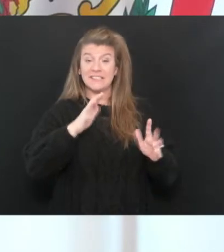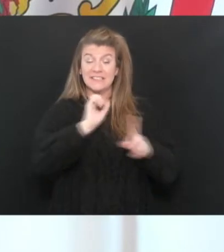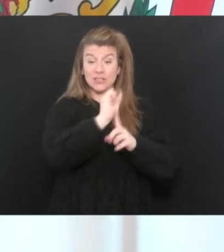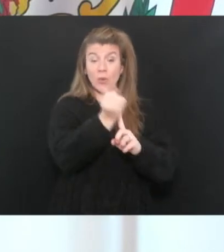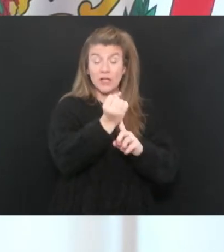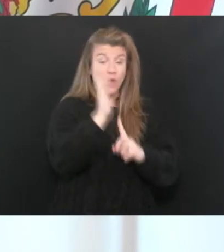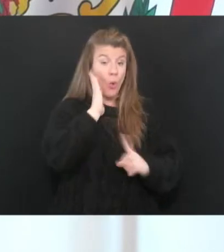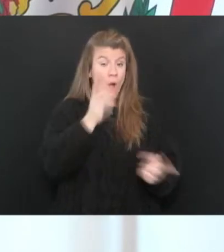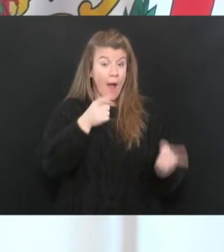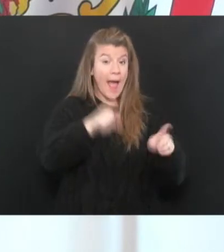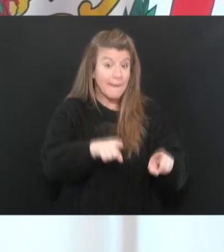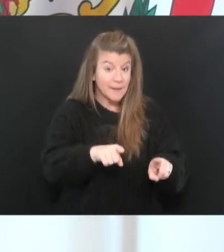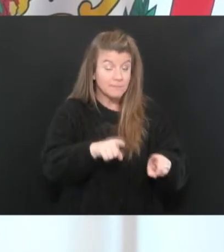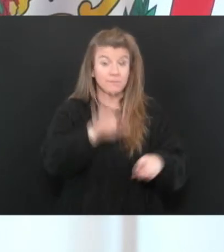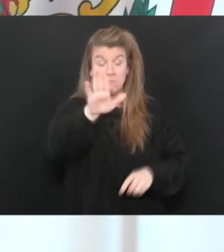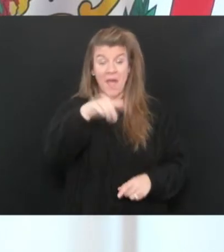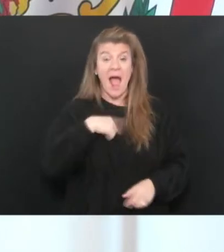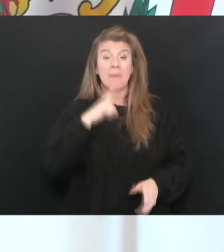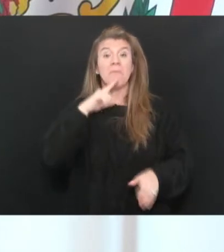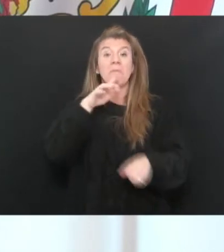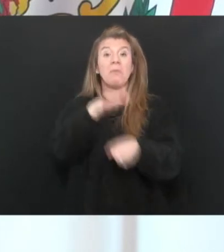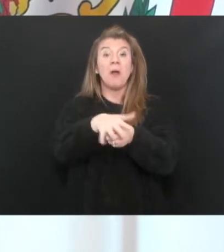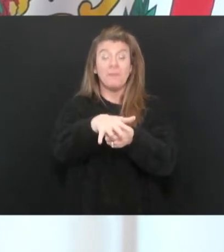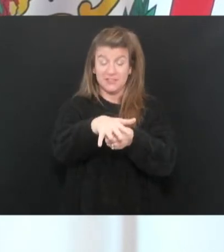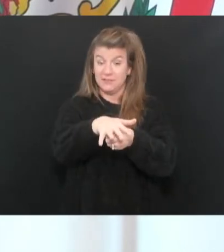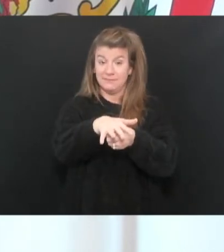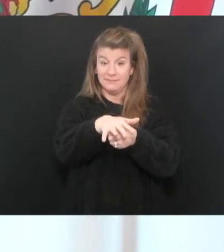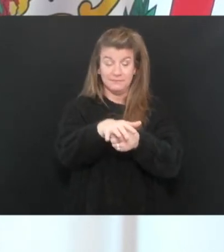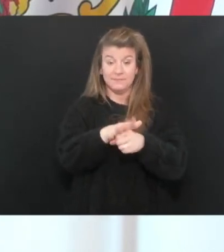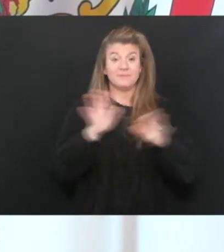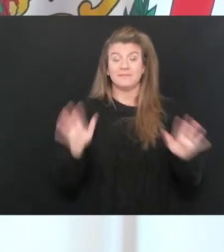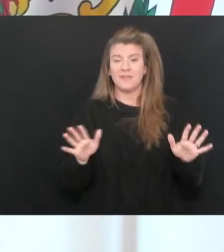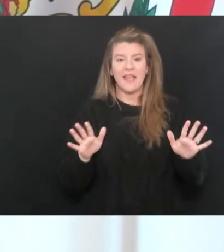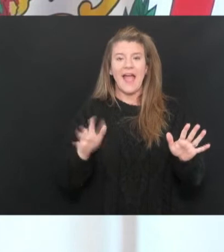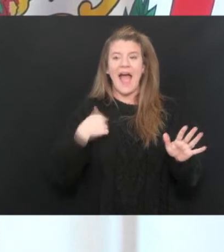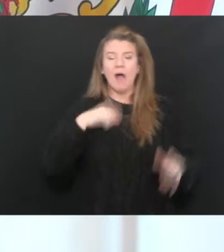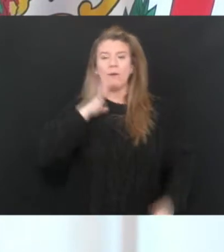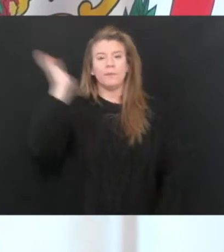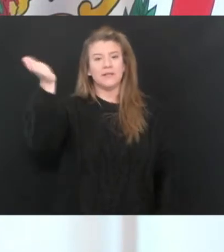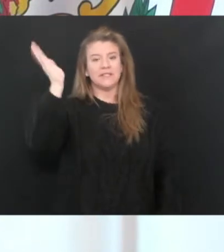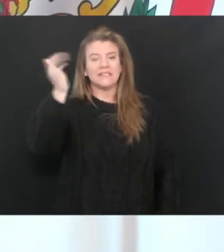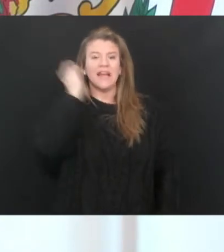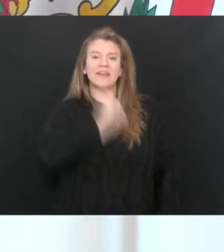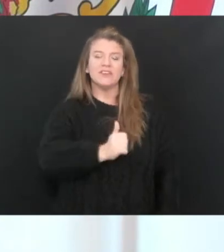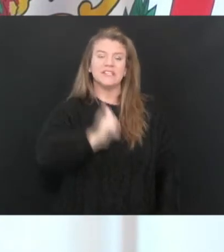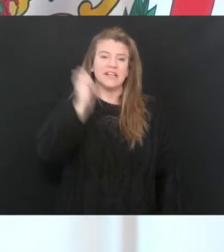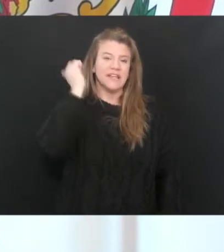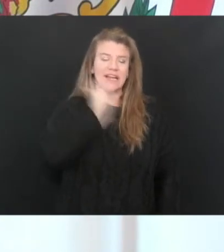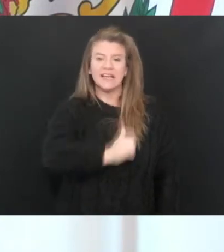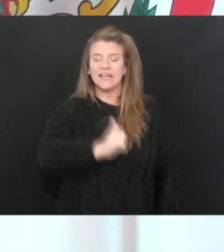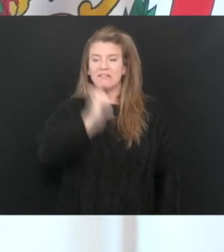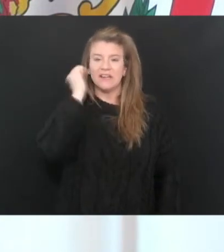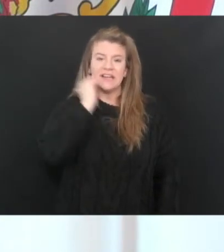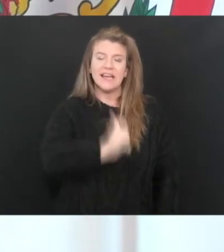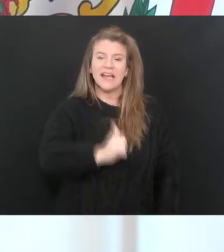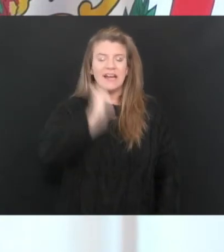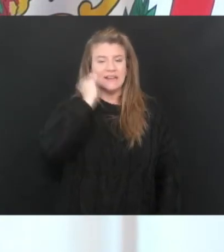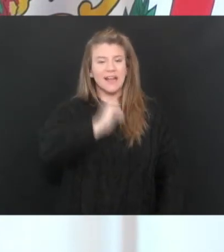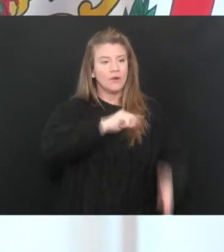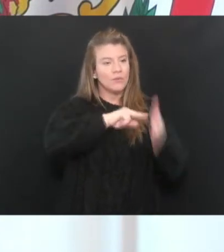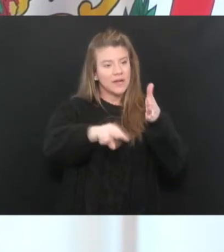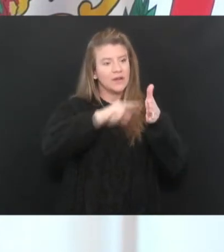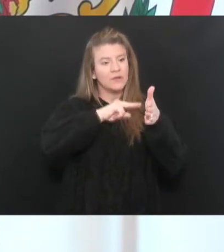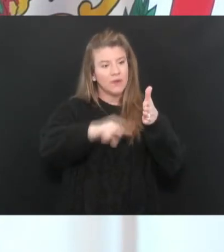will happen, and you can write it down, I'll be in front of you day after day after day after day, reading